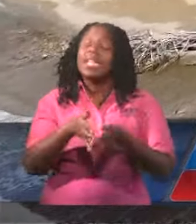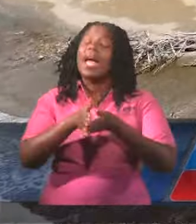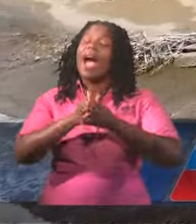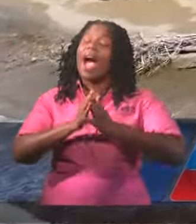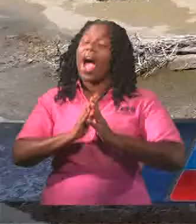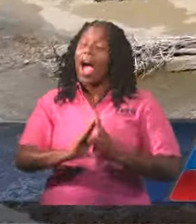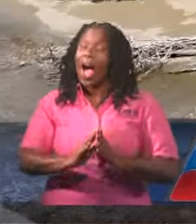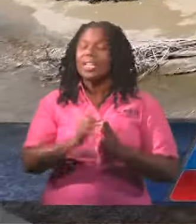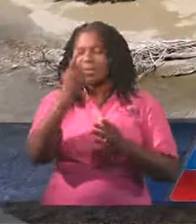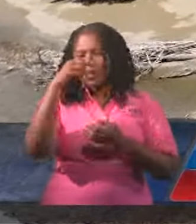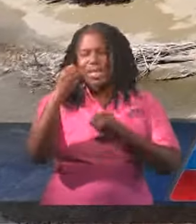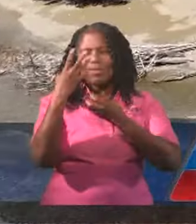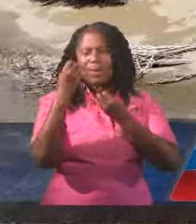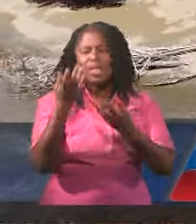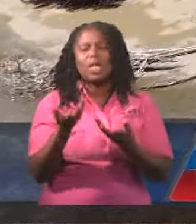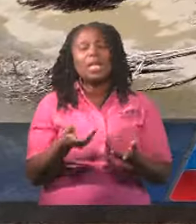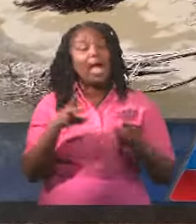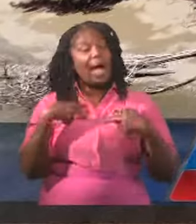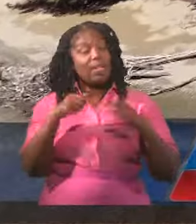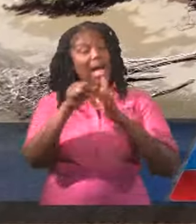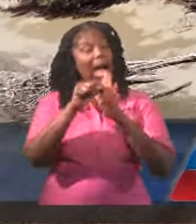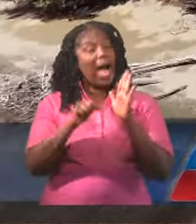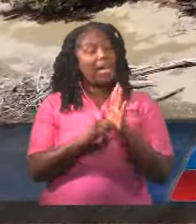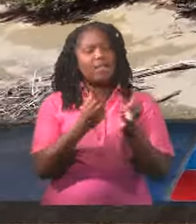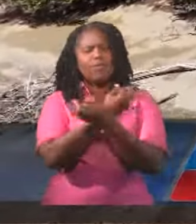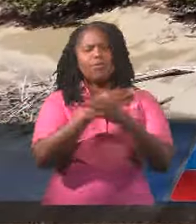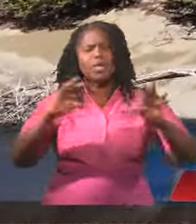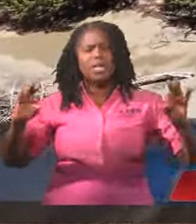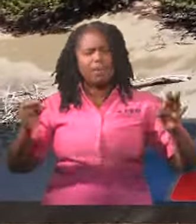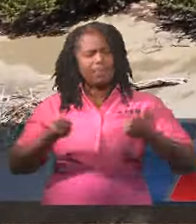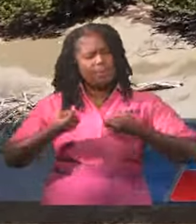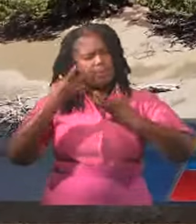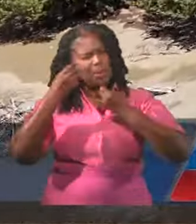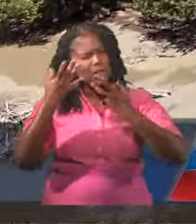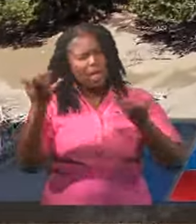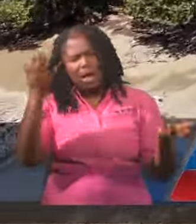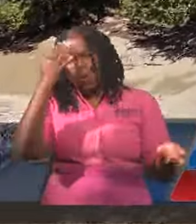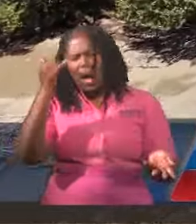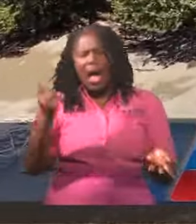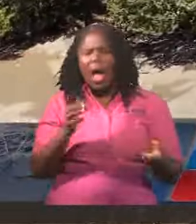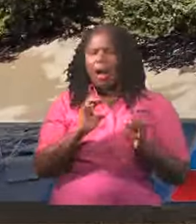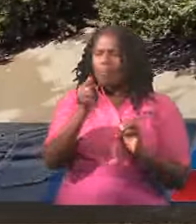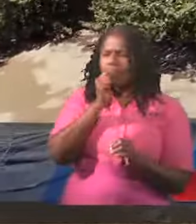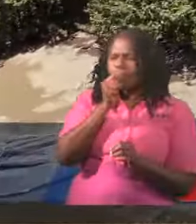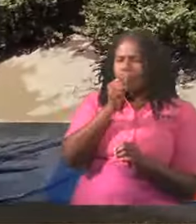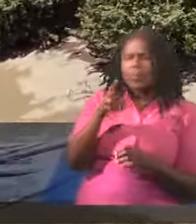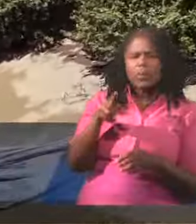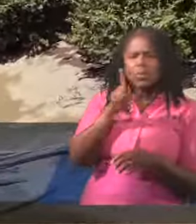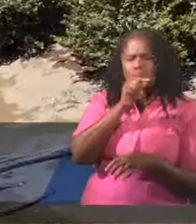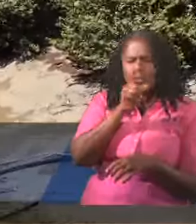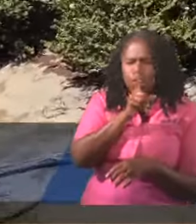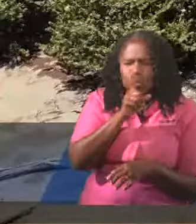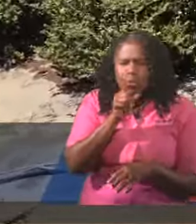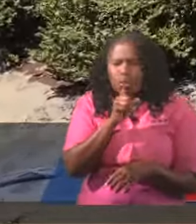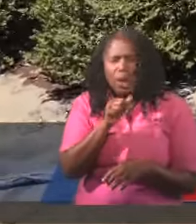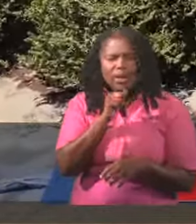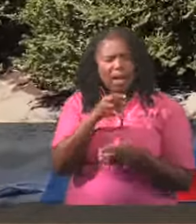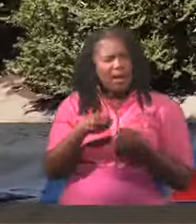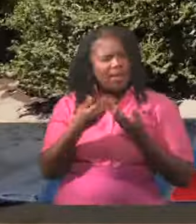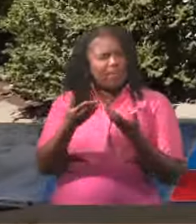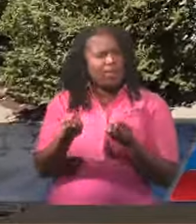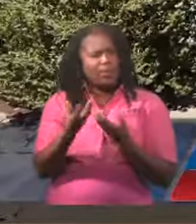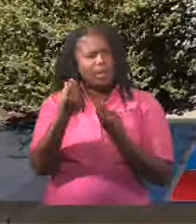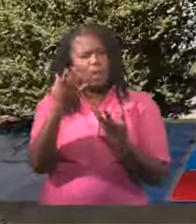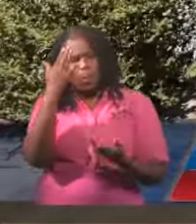Freedom of Information Act. The minority shared a letter signed by the EIDCOT addressed to Mr. Isaac, stating that as